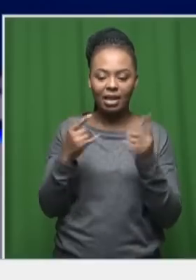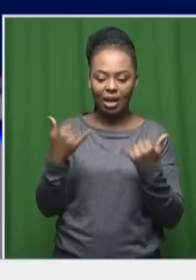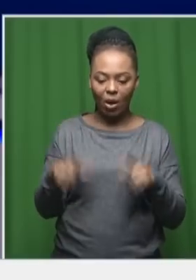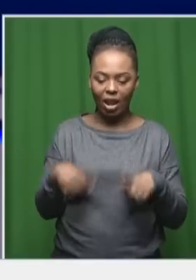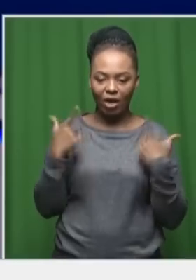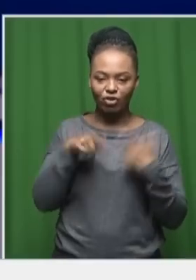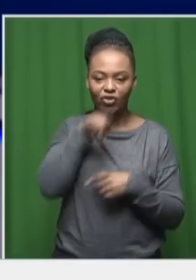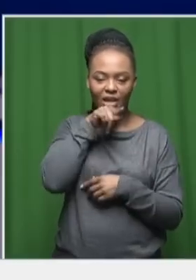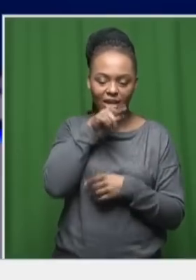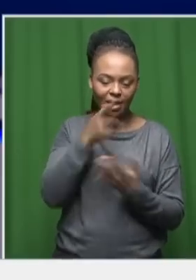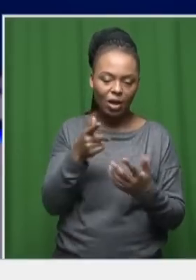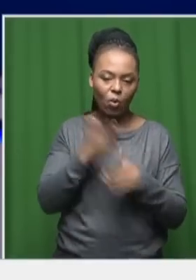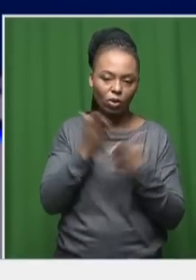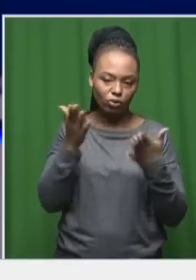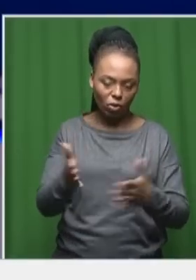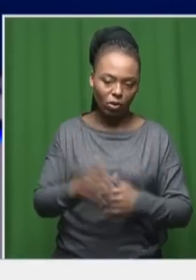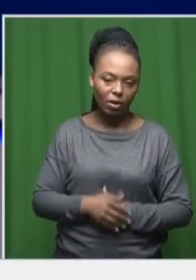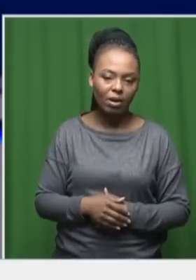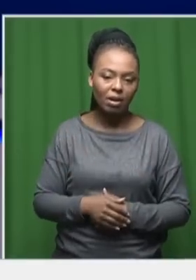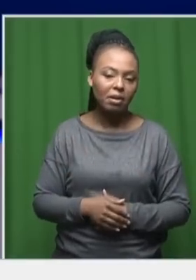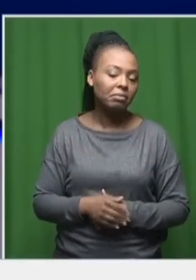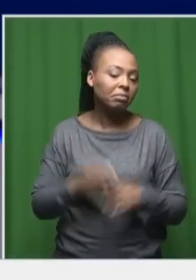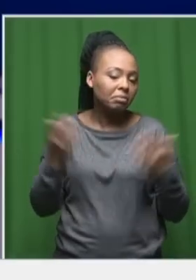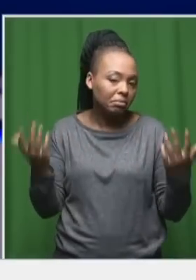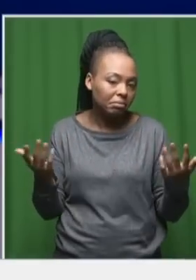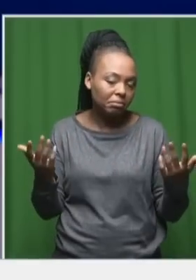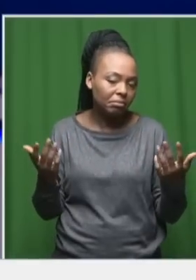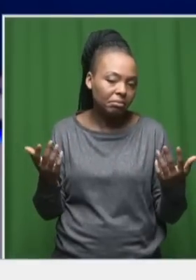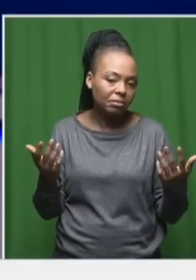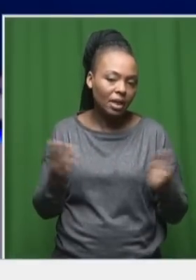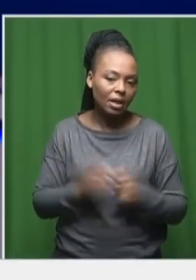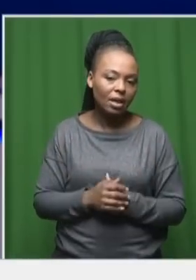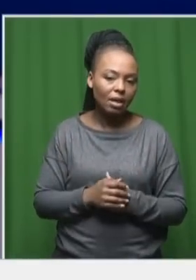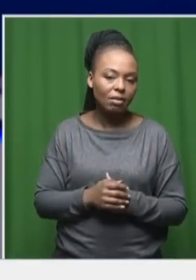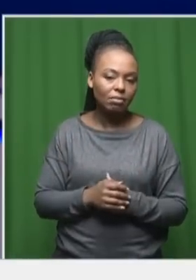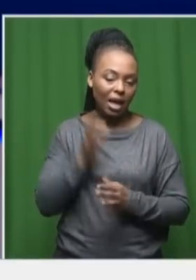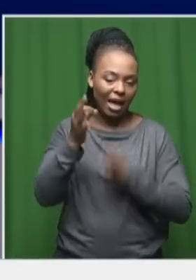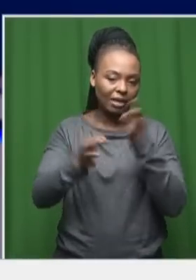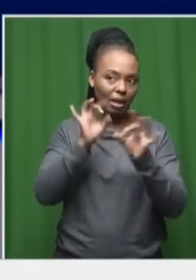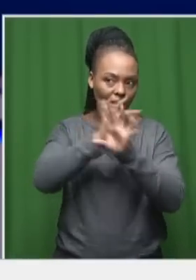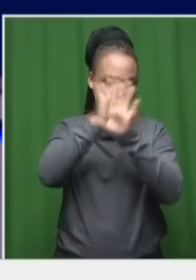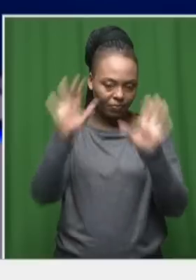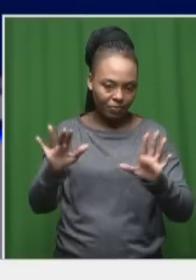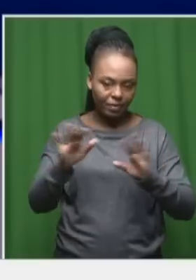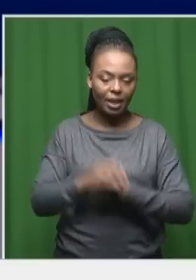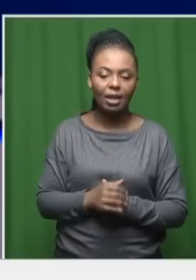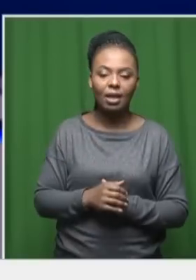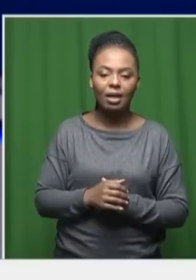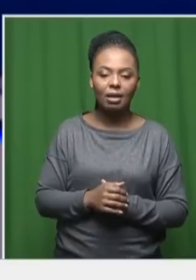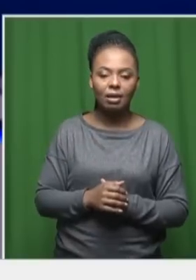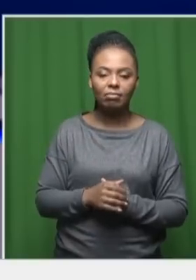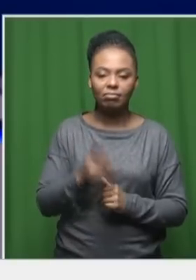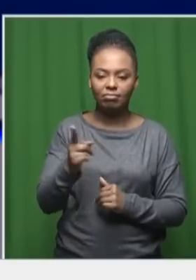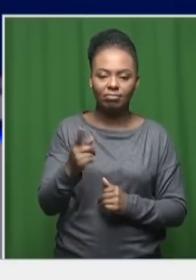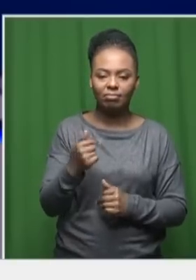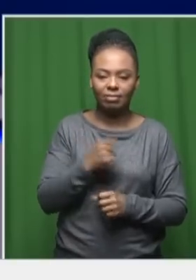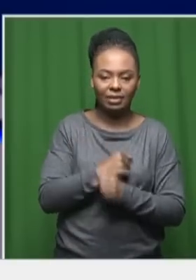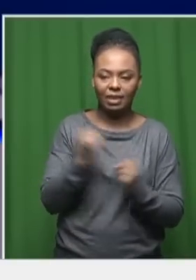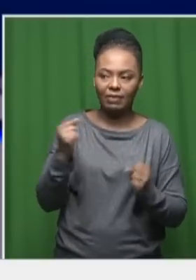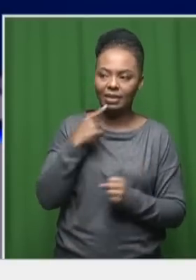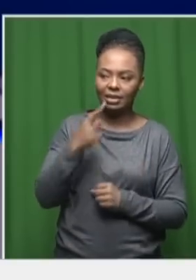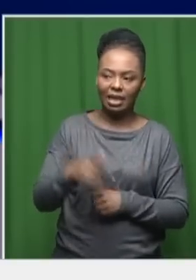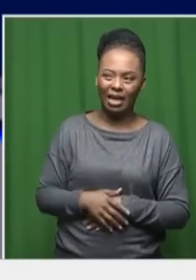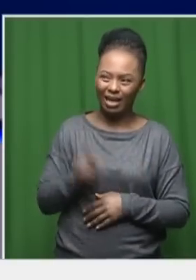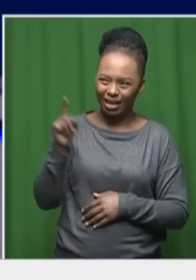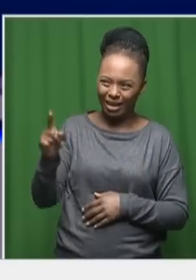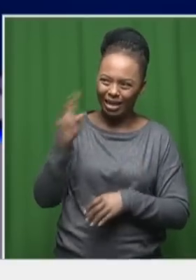that's how it really works. And look, to maybe put it more academically, I don't get surprised because I always say this point, I don't call them leaders. These